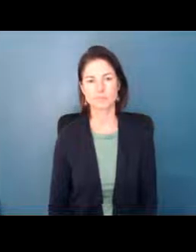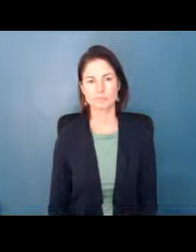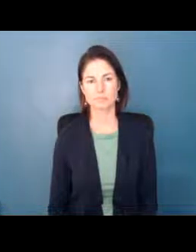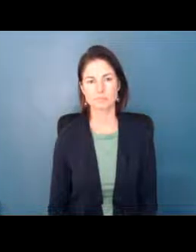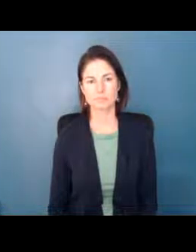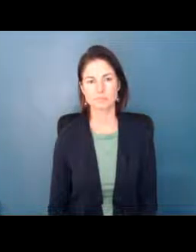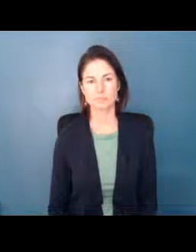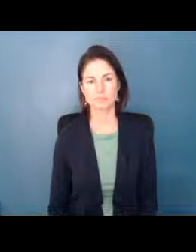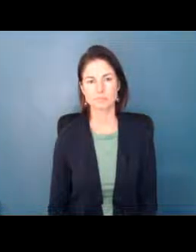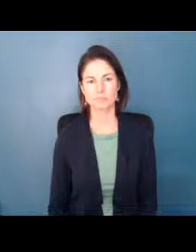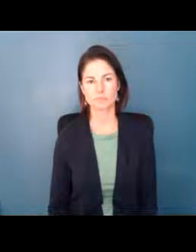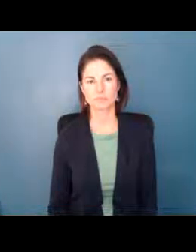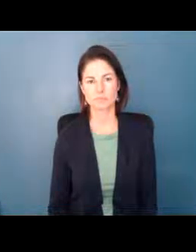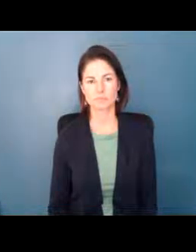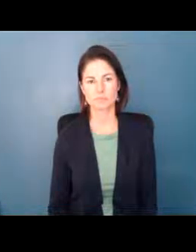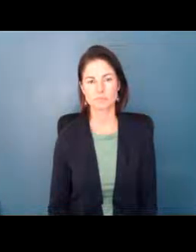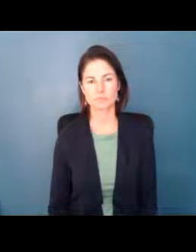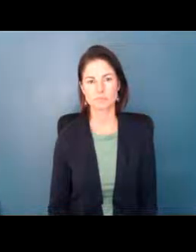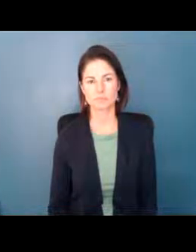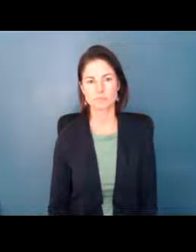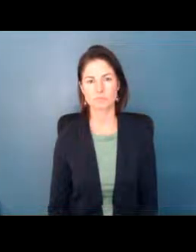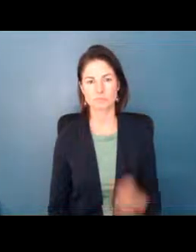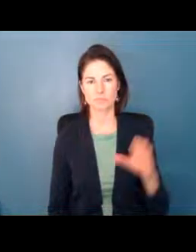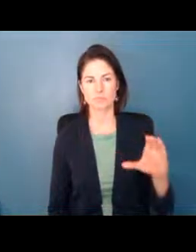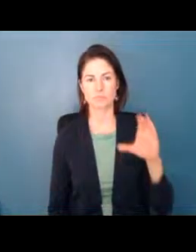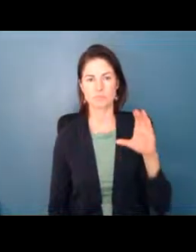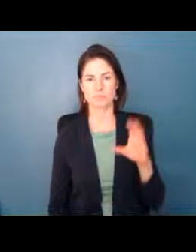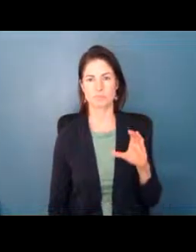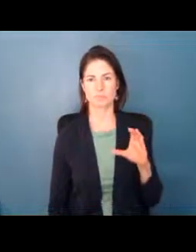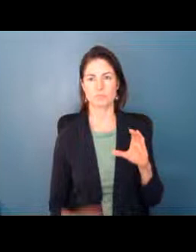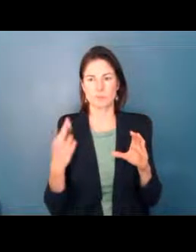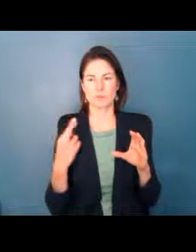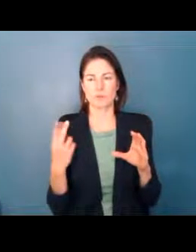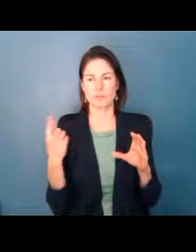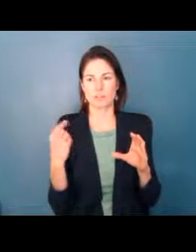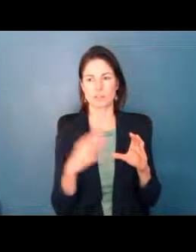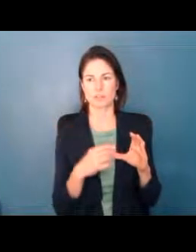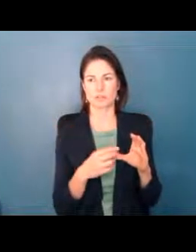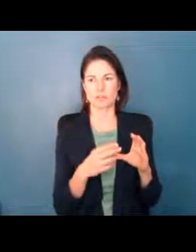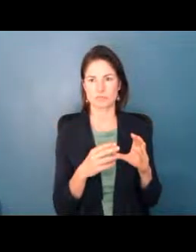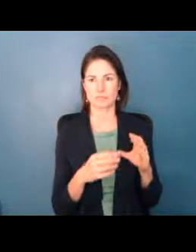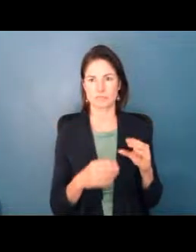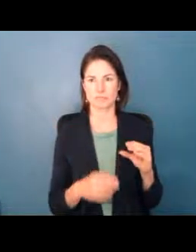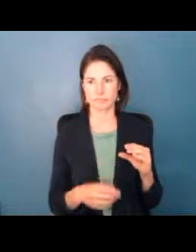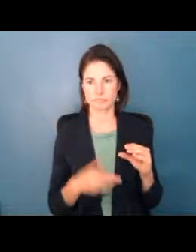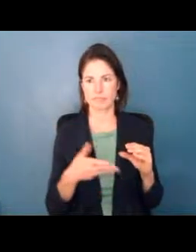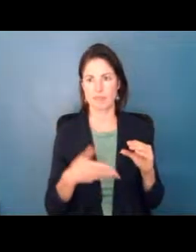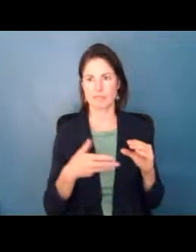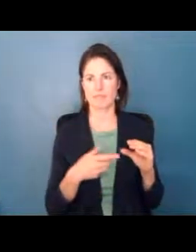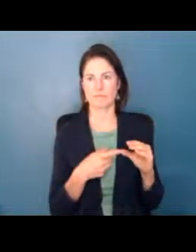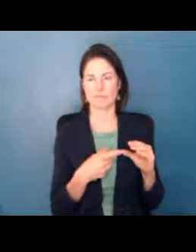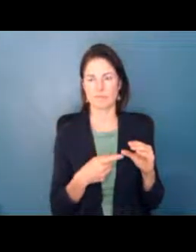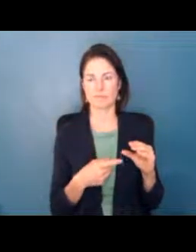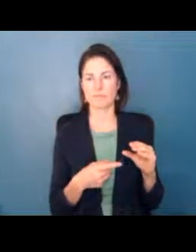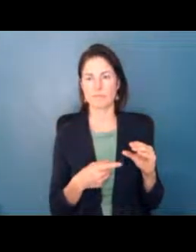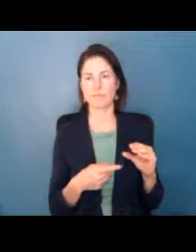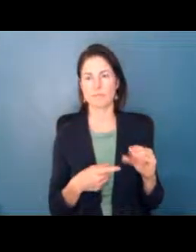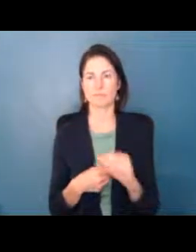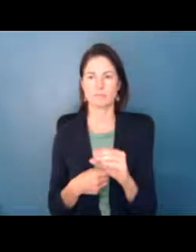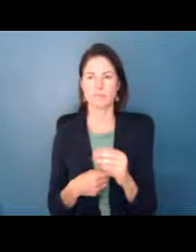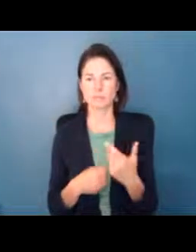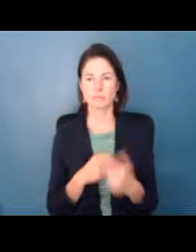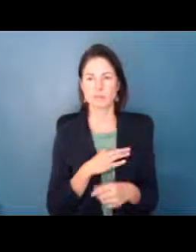reason we had such a high amount of unused capacity from last year, because that added to the capacity. So staff has reviewed this report and